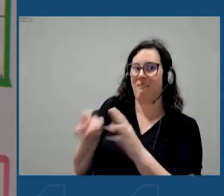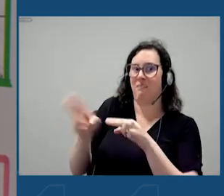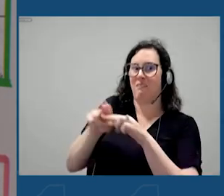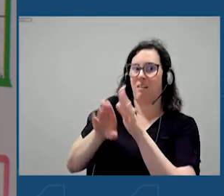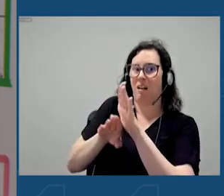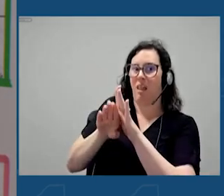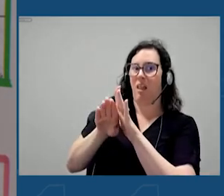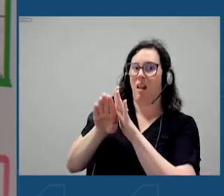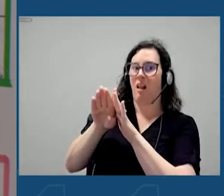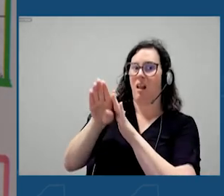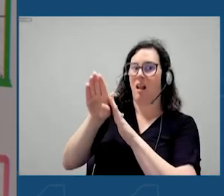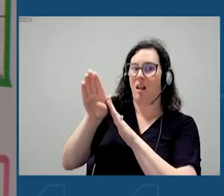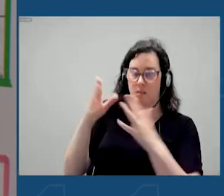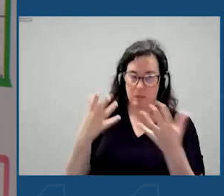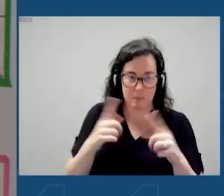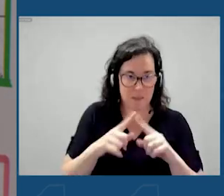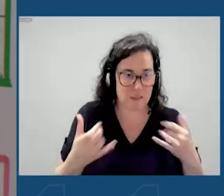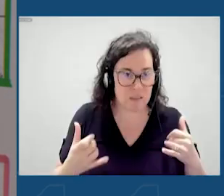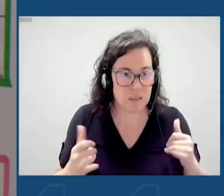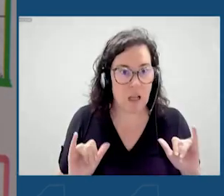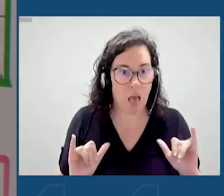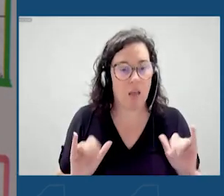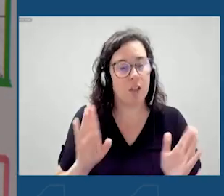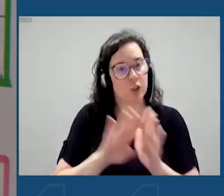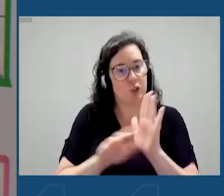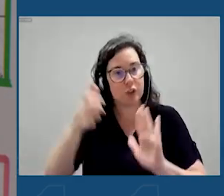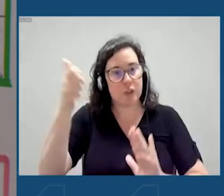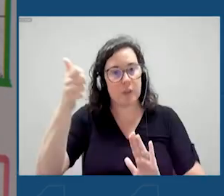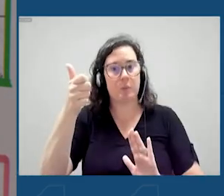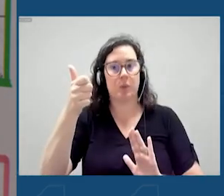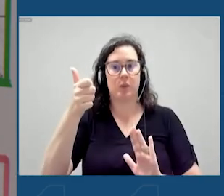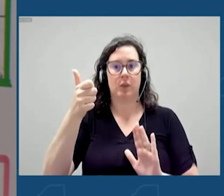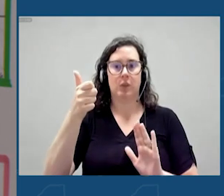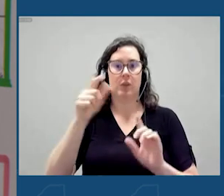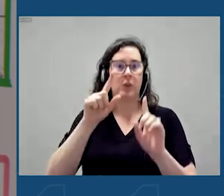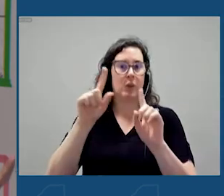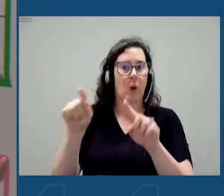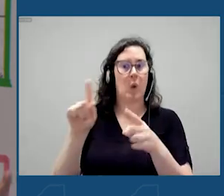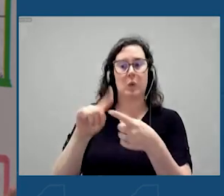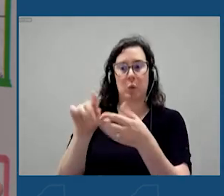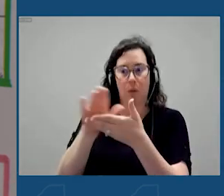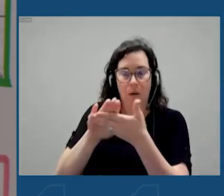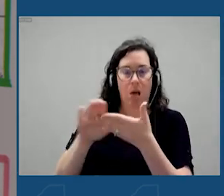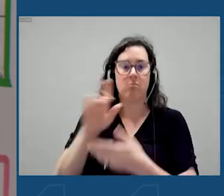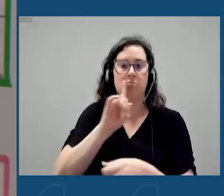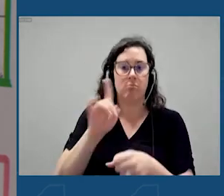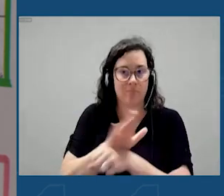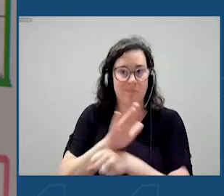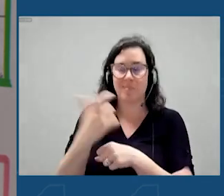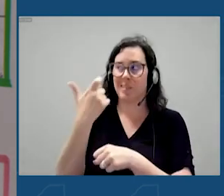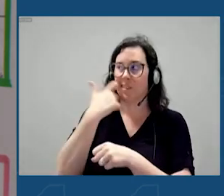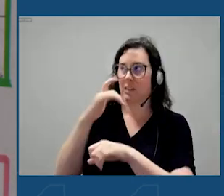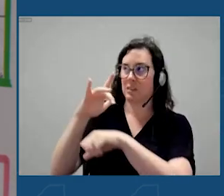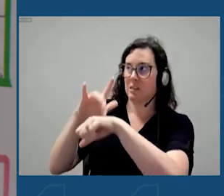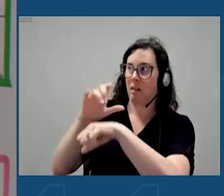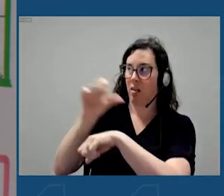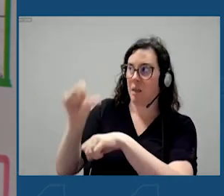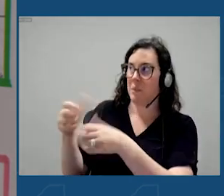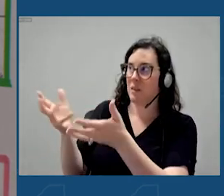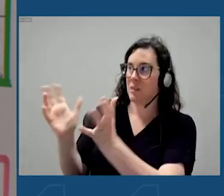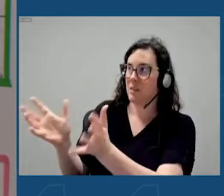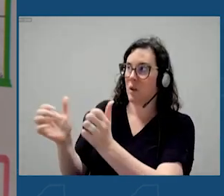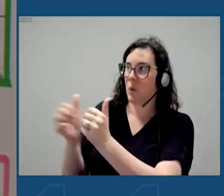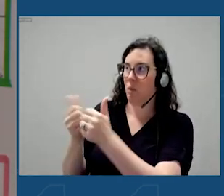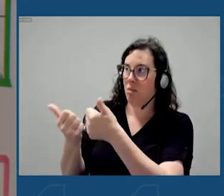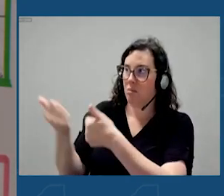but it is cheaper to go to one of the SUNY colleges. And I literally just came down from Albany and spoke with the chancellor